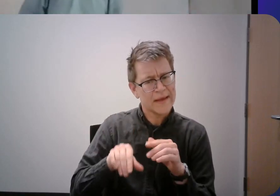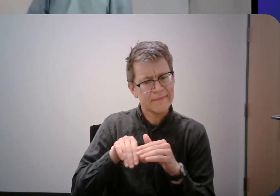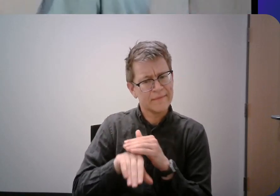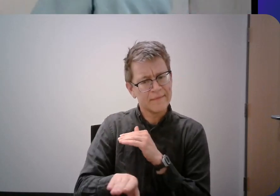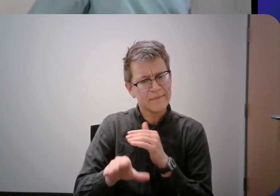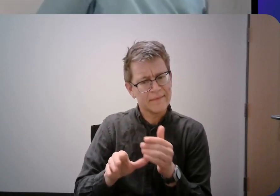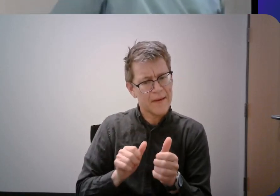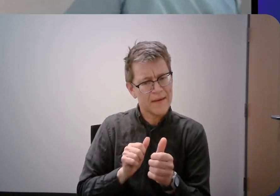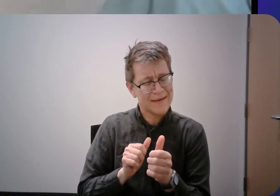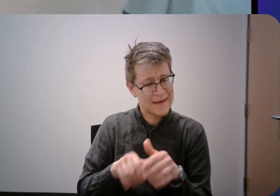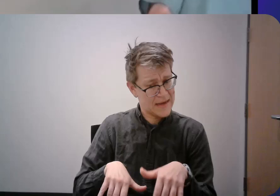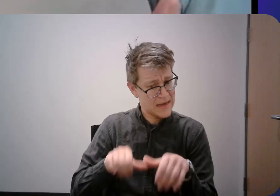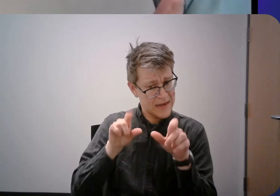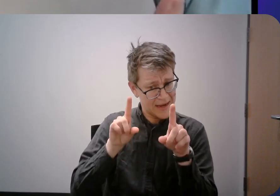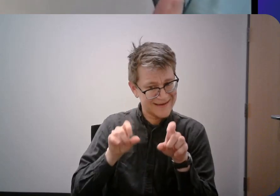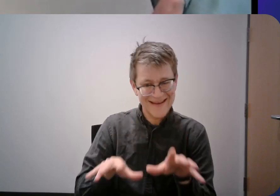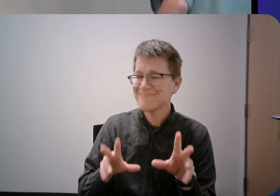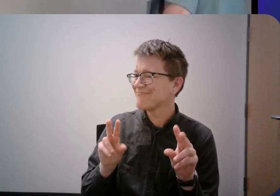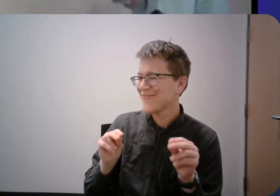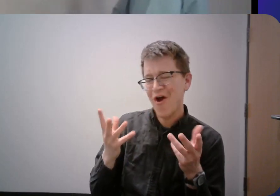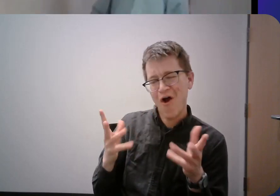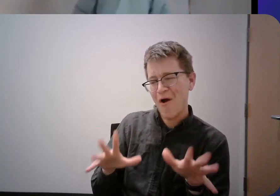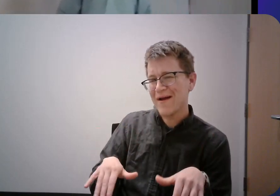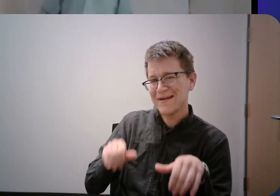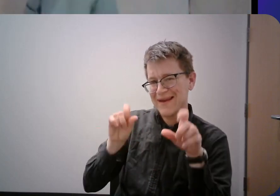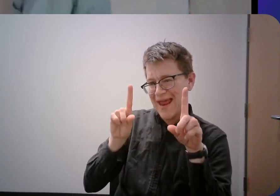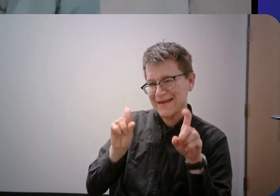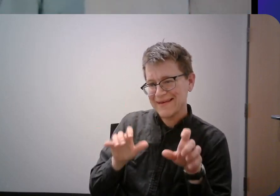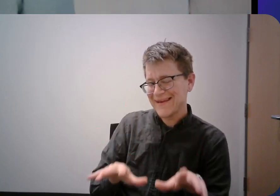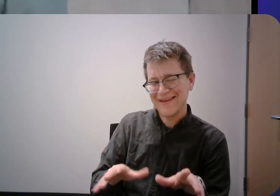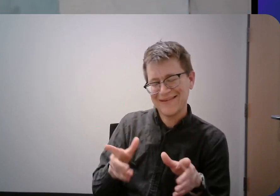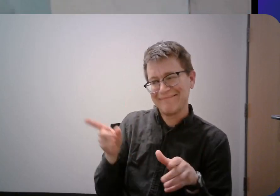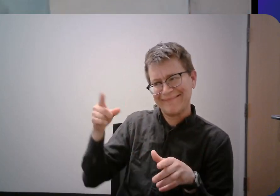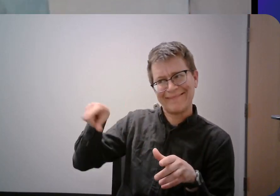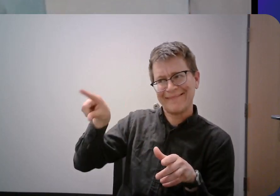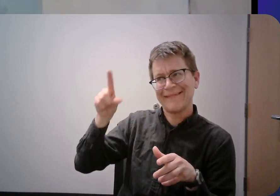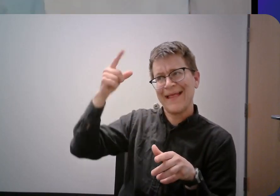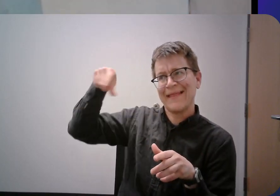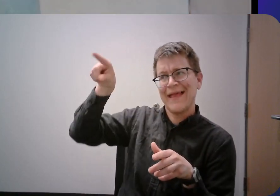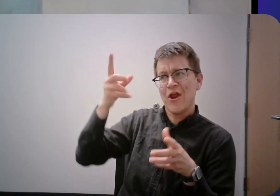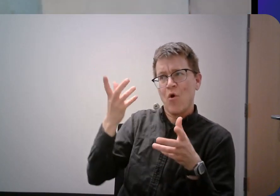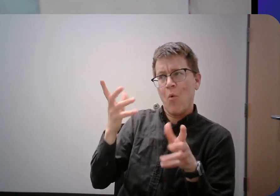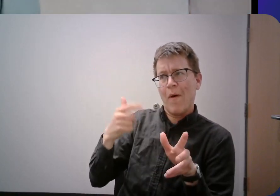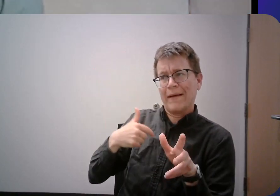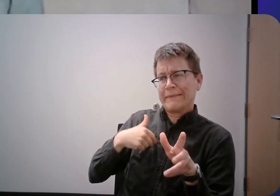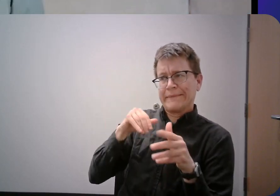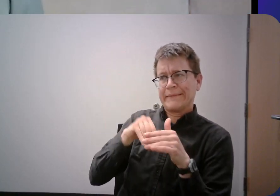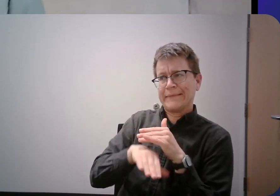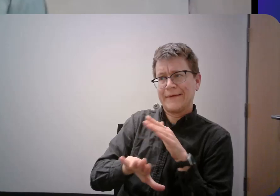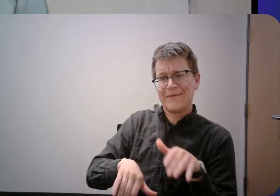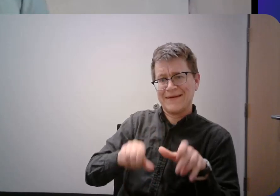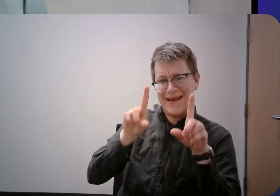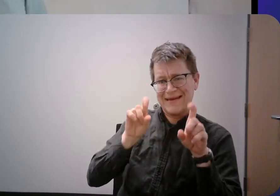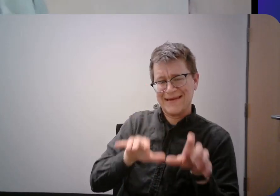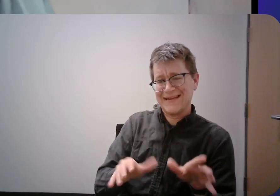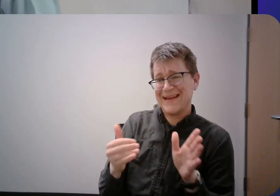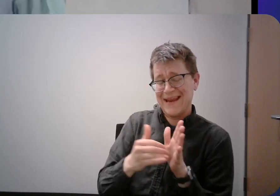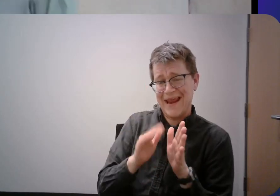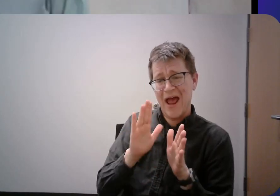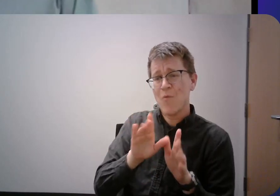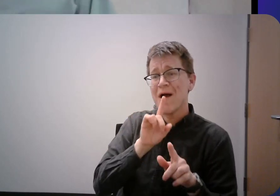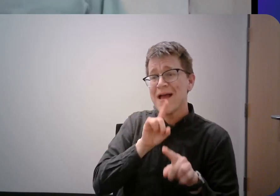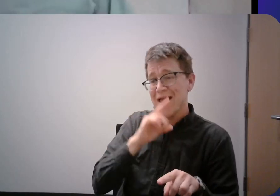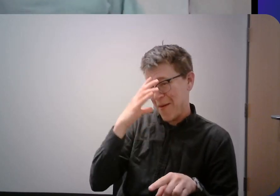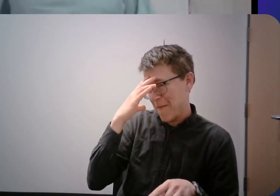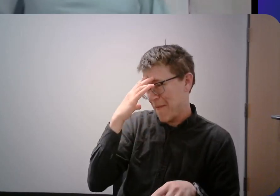all the questions and then how much fun would that be for them? Not too much for them, but a lot of fun for us. That's,